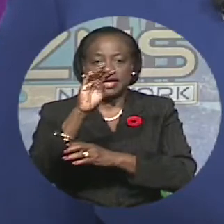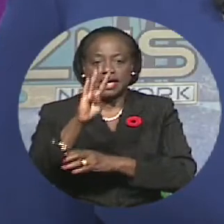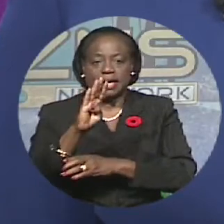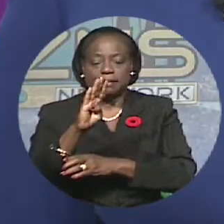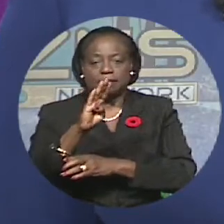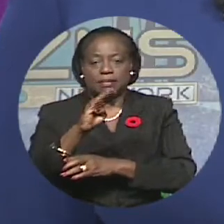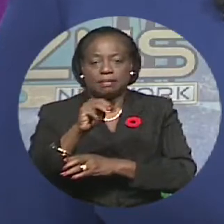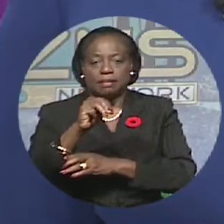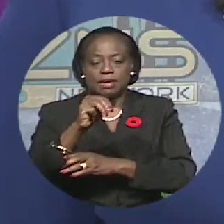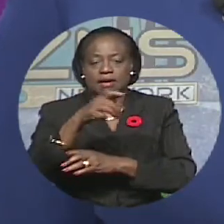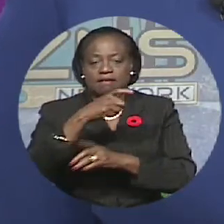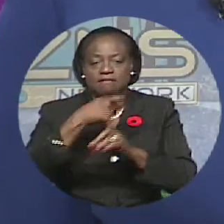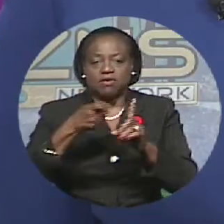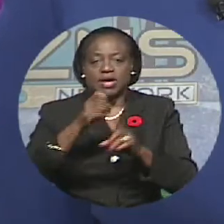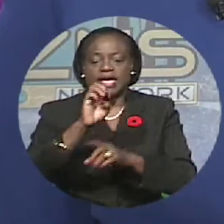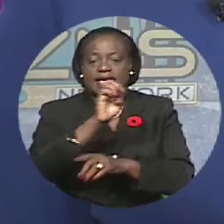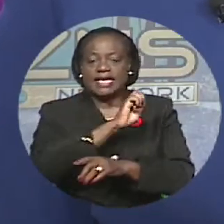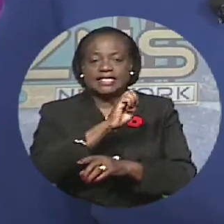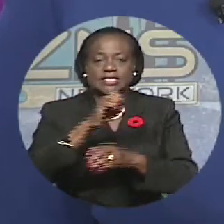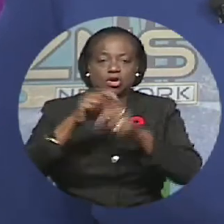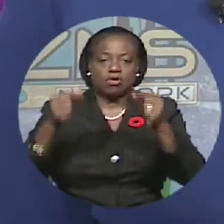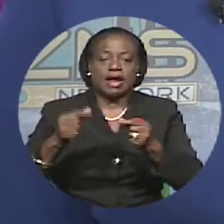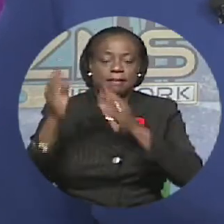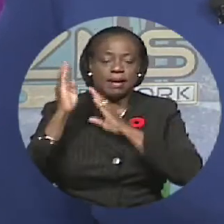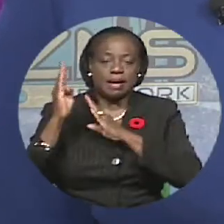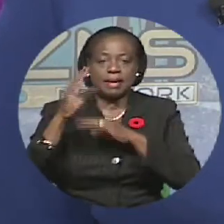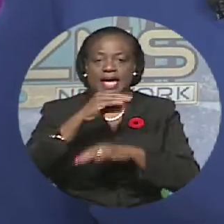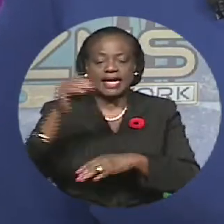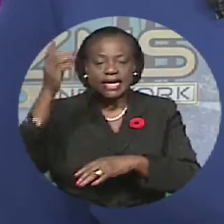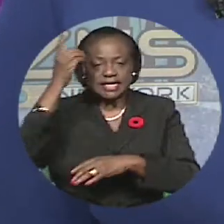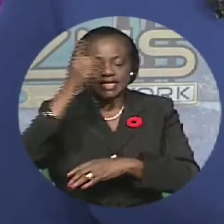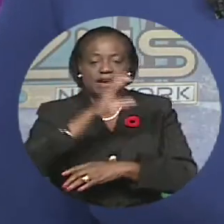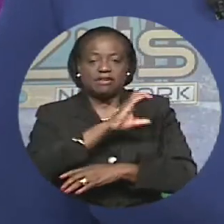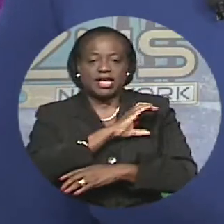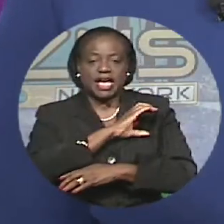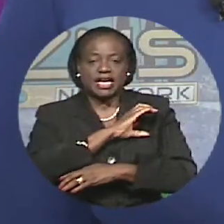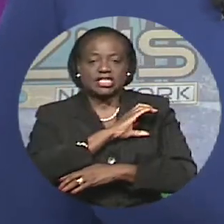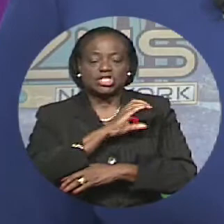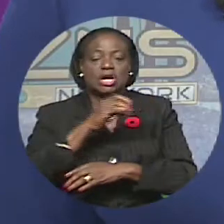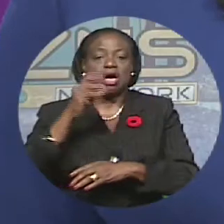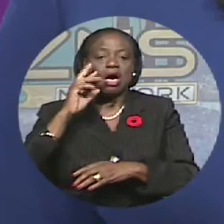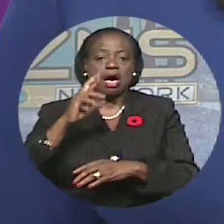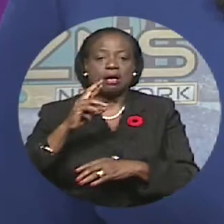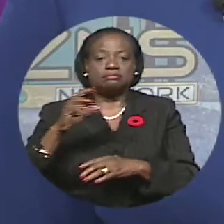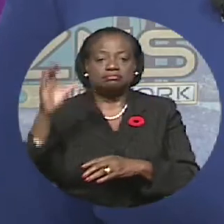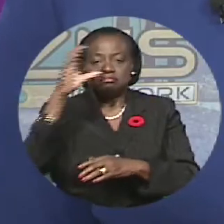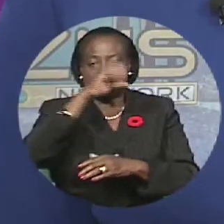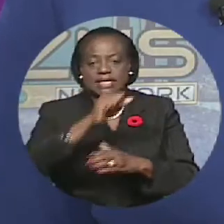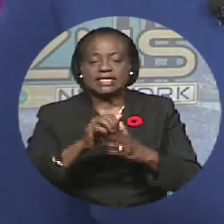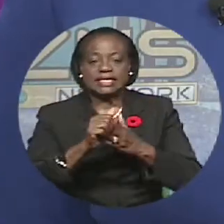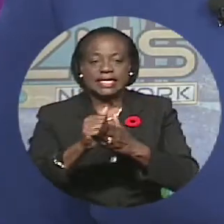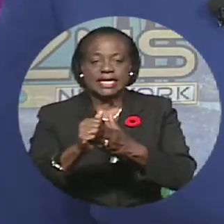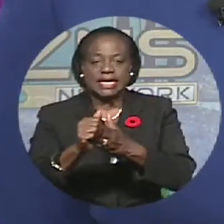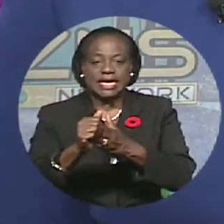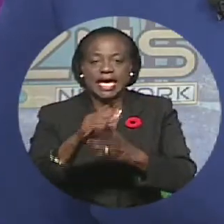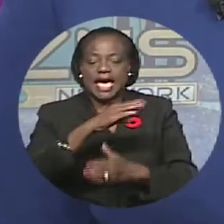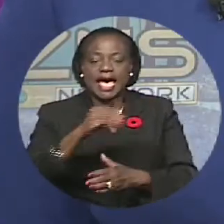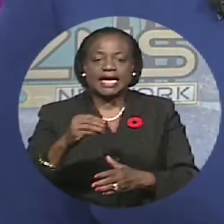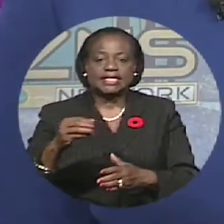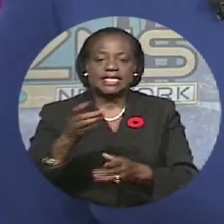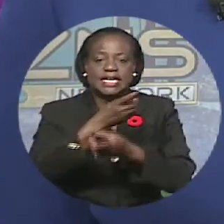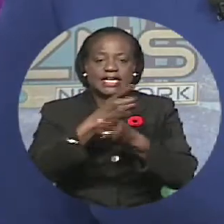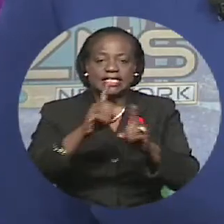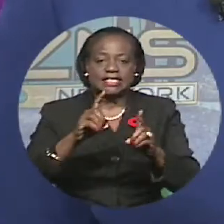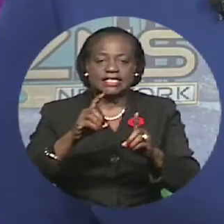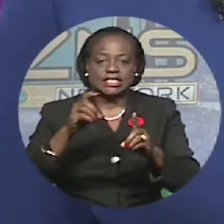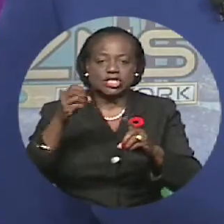East Grand Bahama Peter Turnquest and Party Chairman Darren Cash are hypocritical, misleading, and, quote, downright disgraceful, given